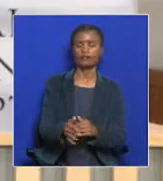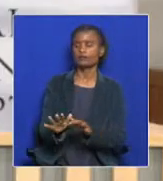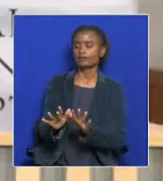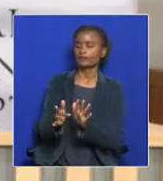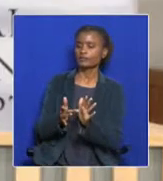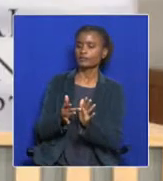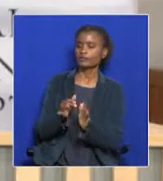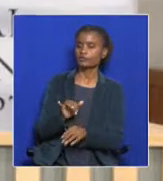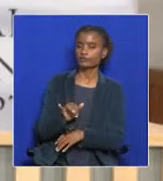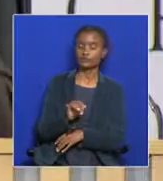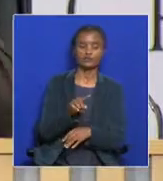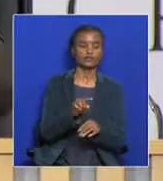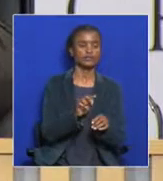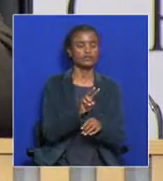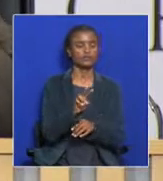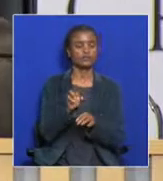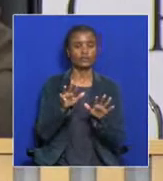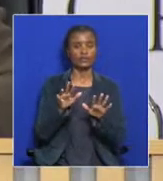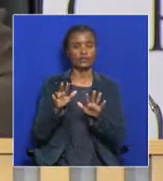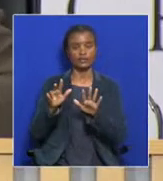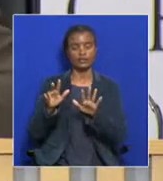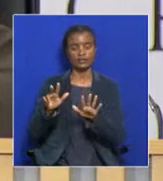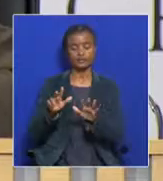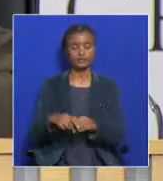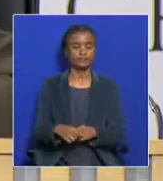298. 298. Yeah.